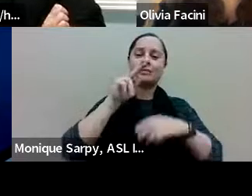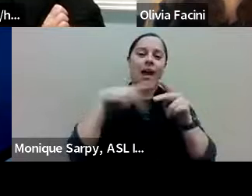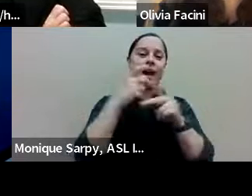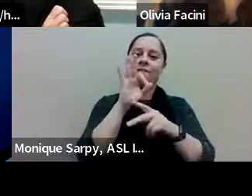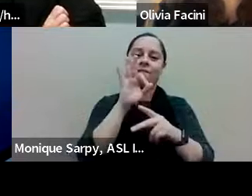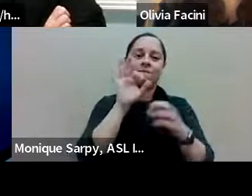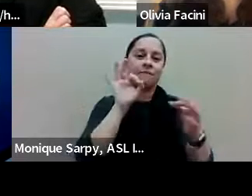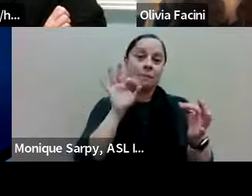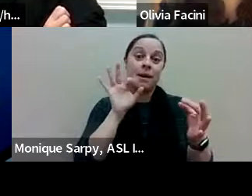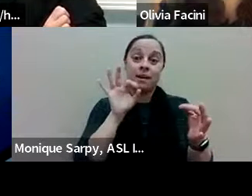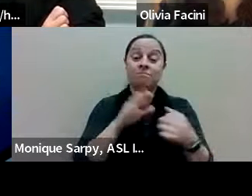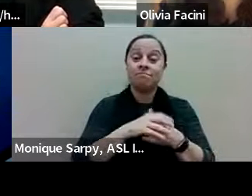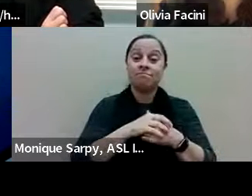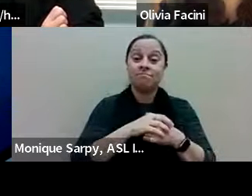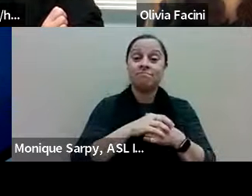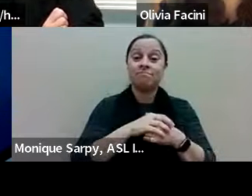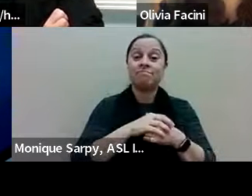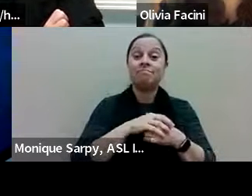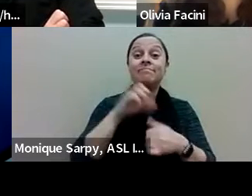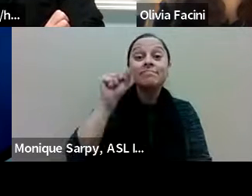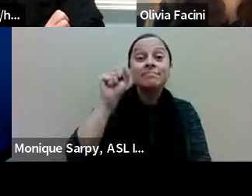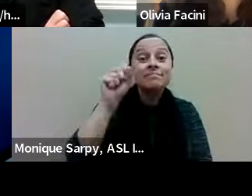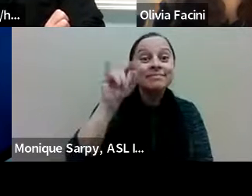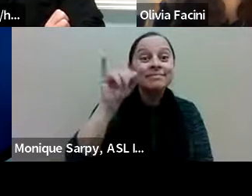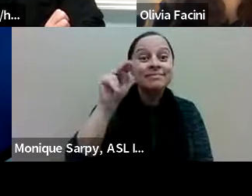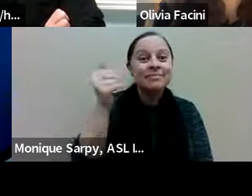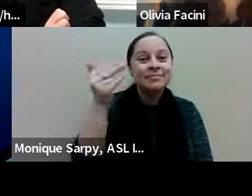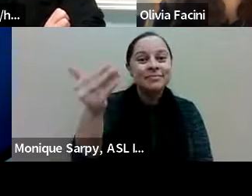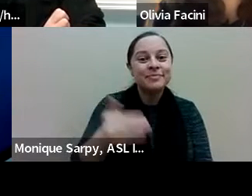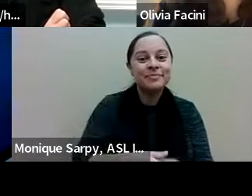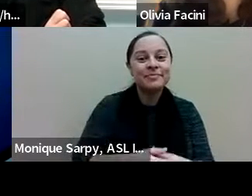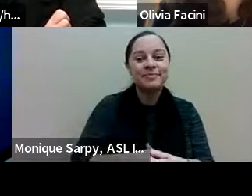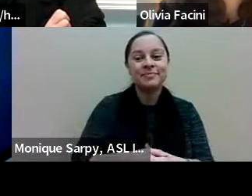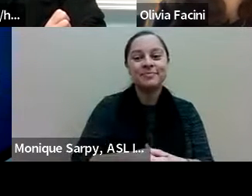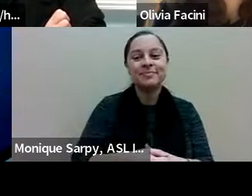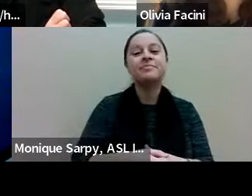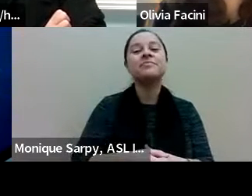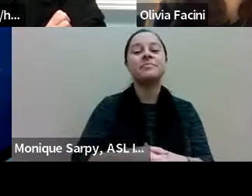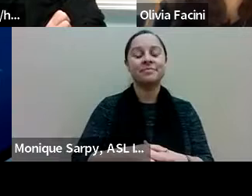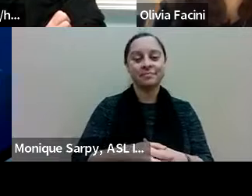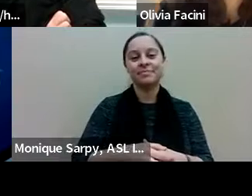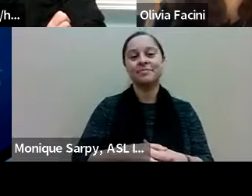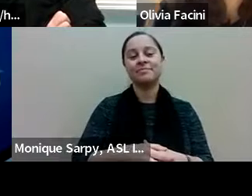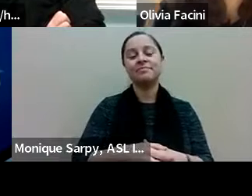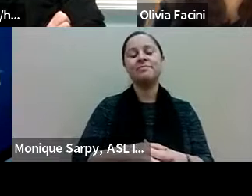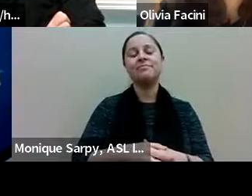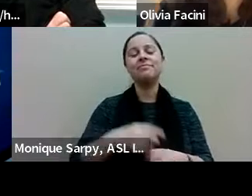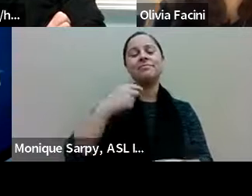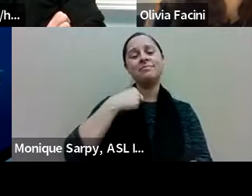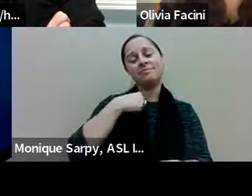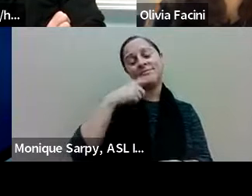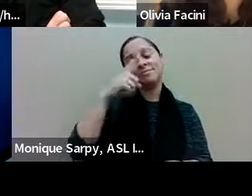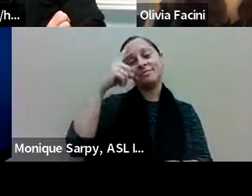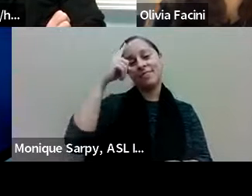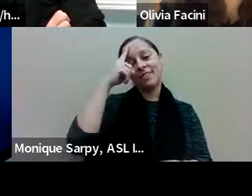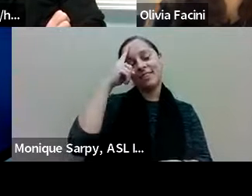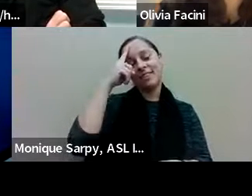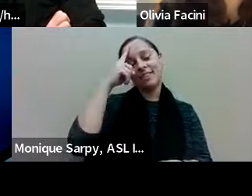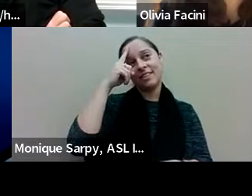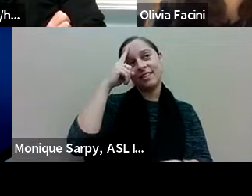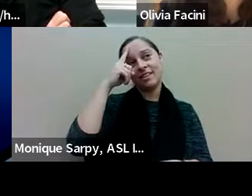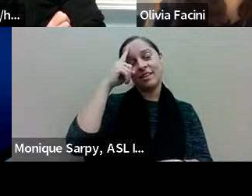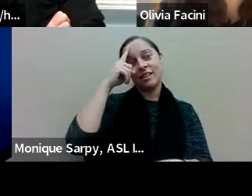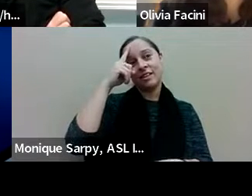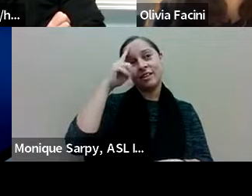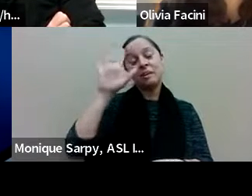get. Yeah, Tina, go ahead. So I think, like, when I think